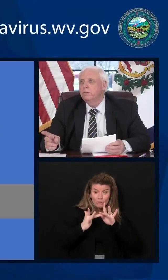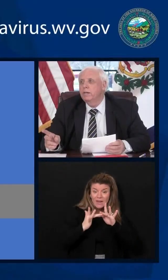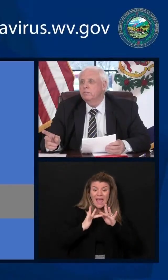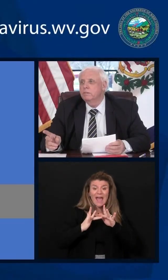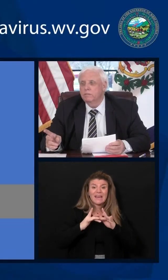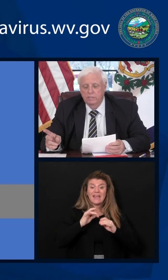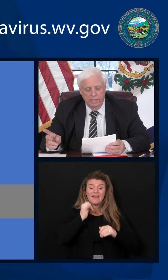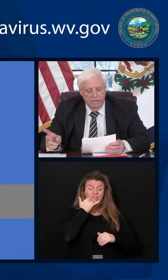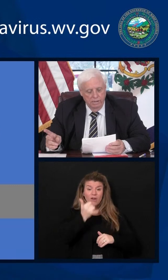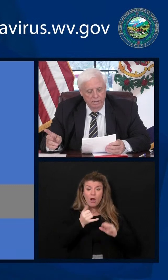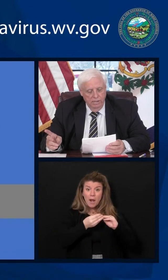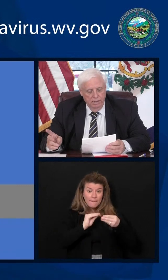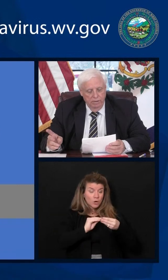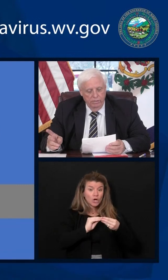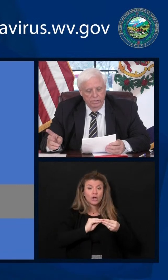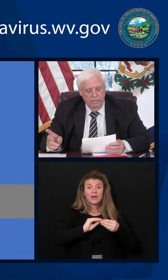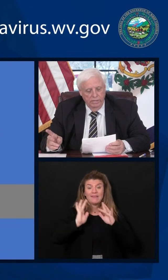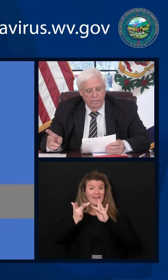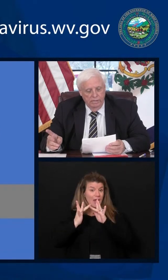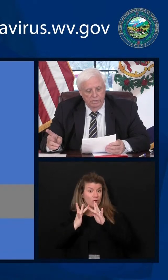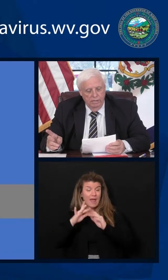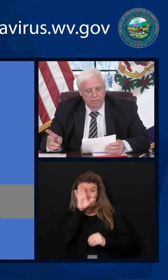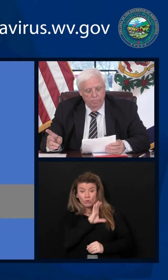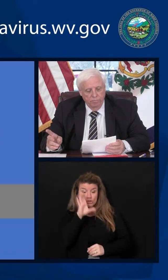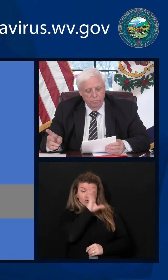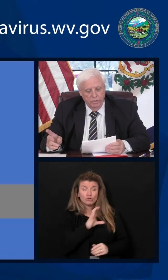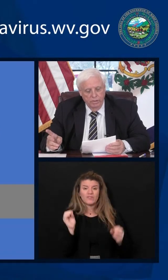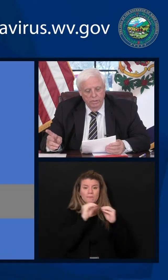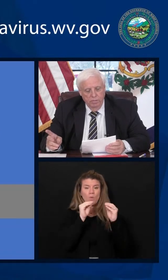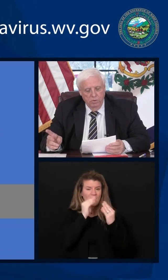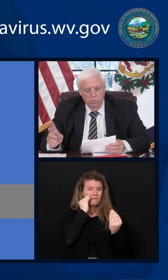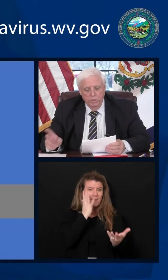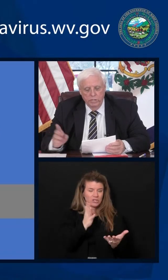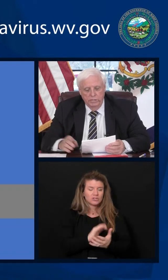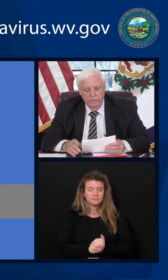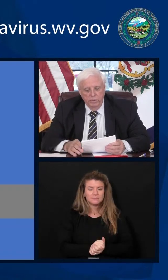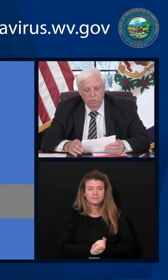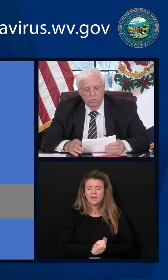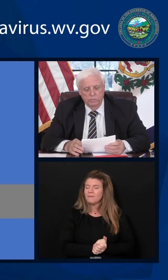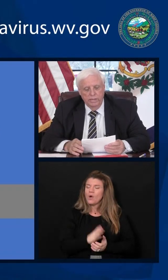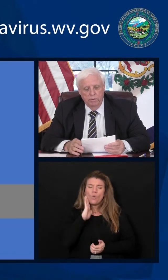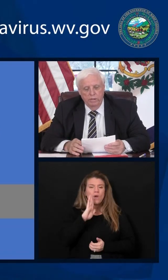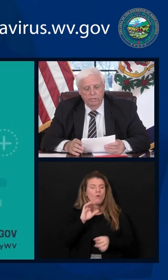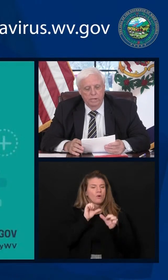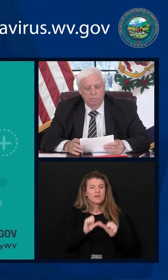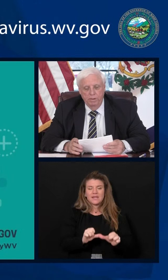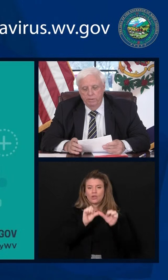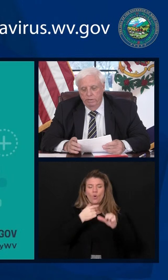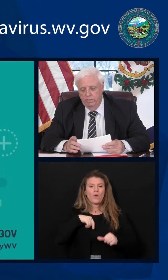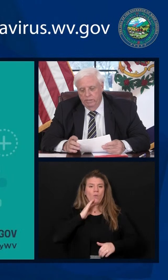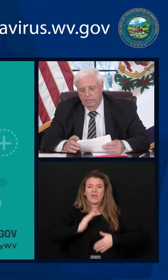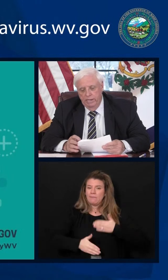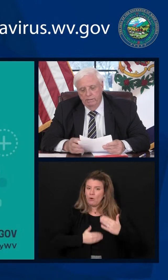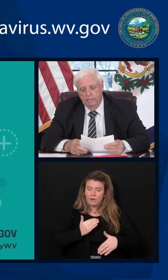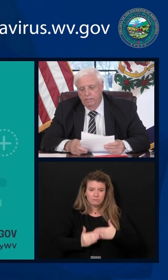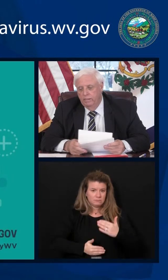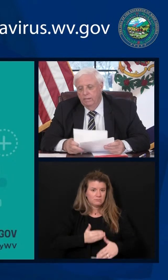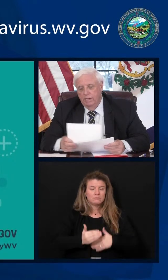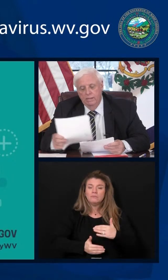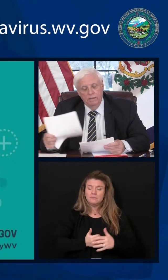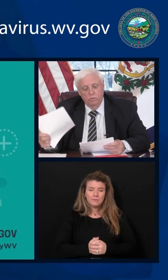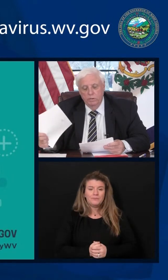that up and you guys can see that and everything. And but we'll continue. We're going to stay right on top of it and everything. I